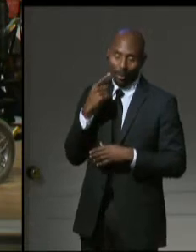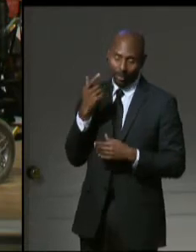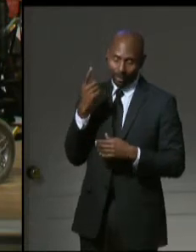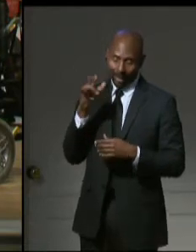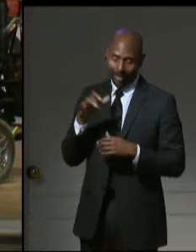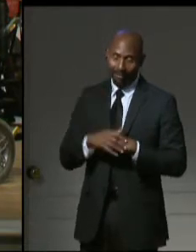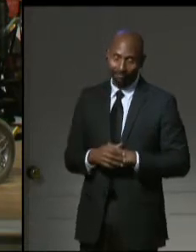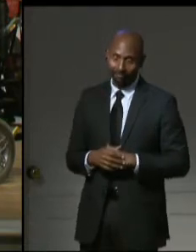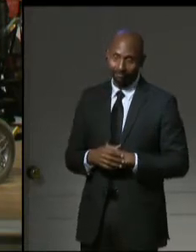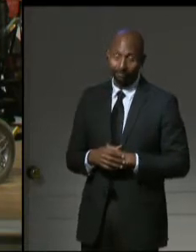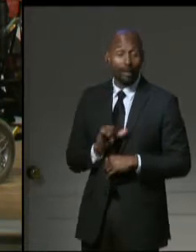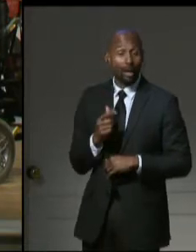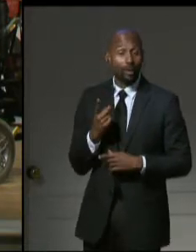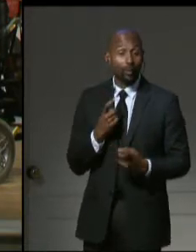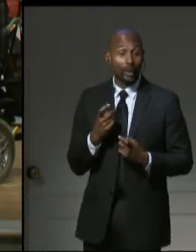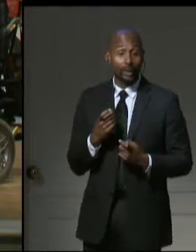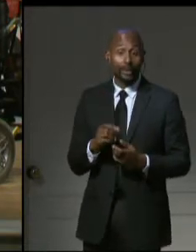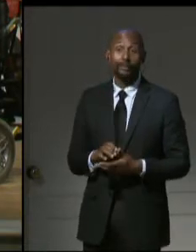Other questions?